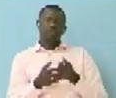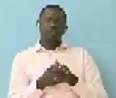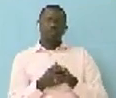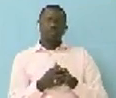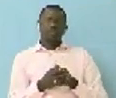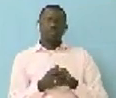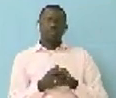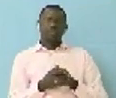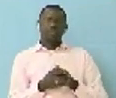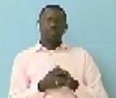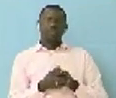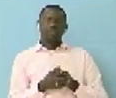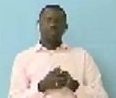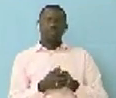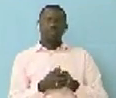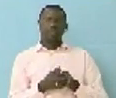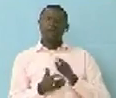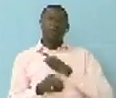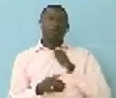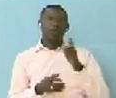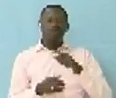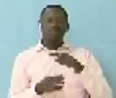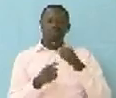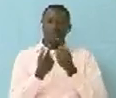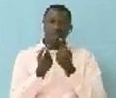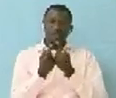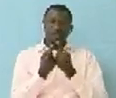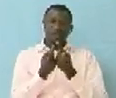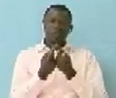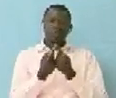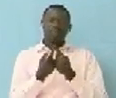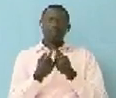Not specific incidents. We will